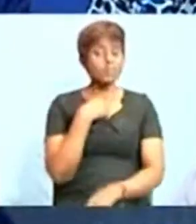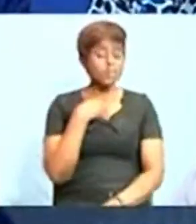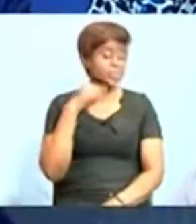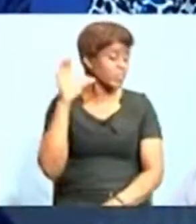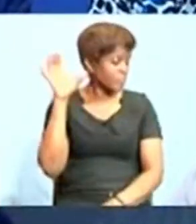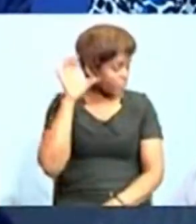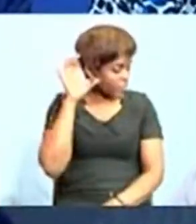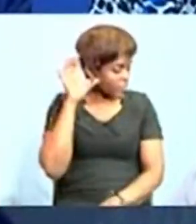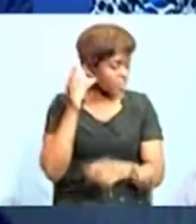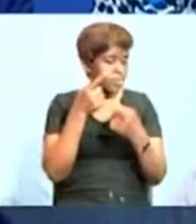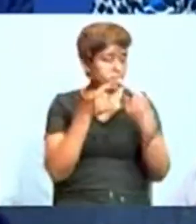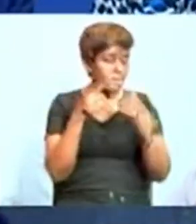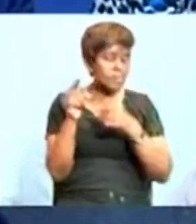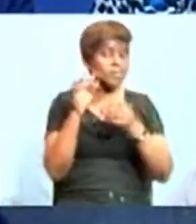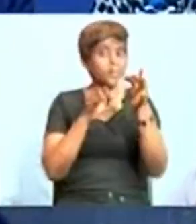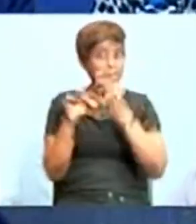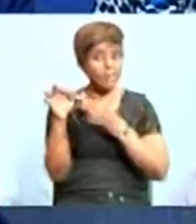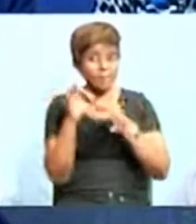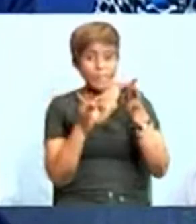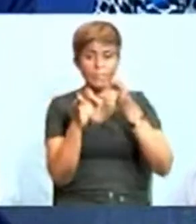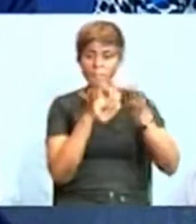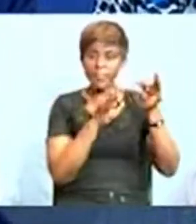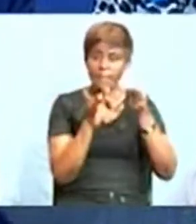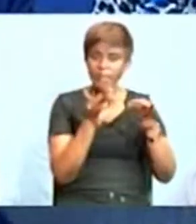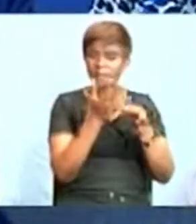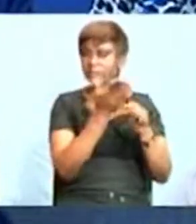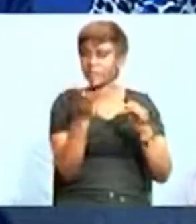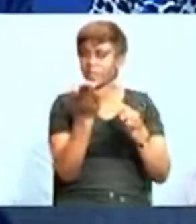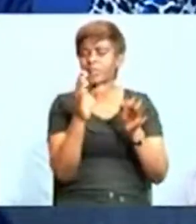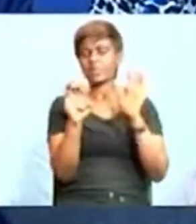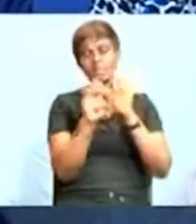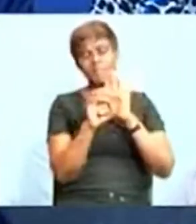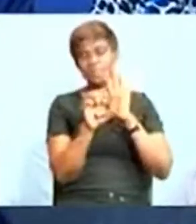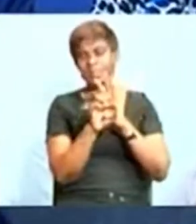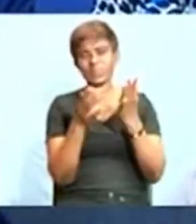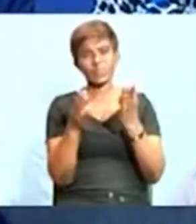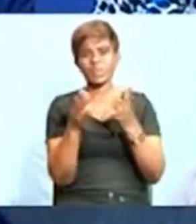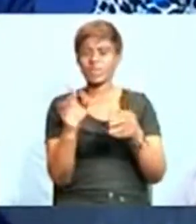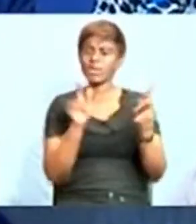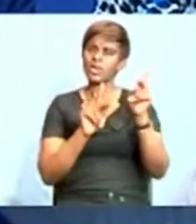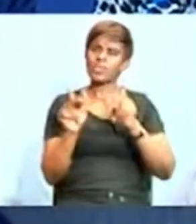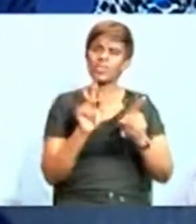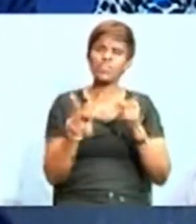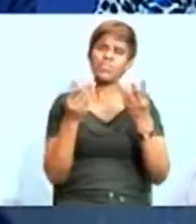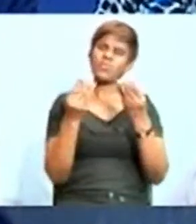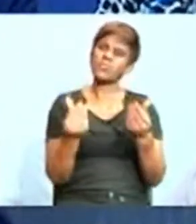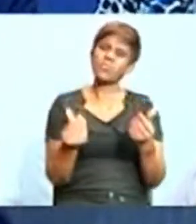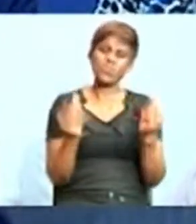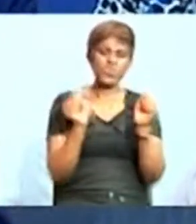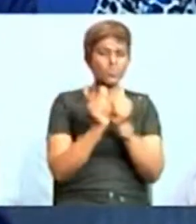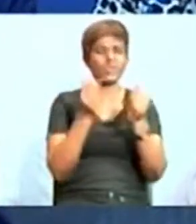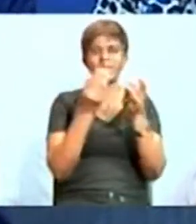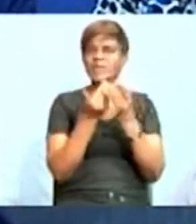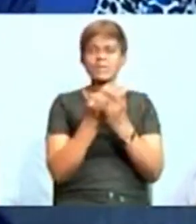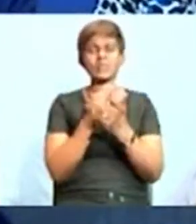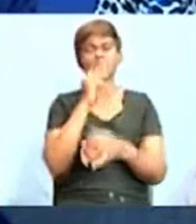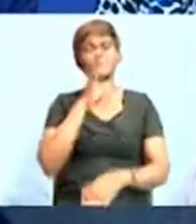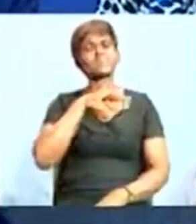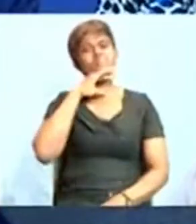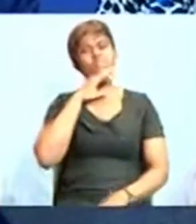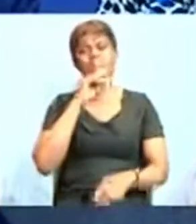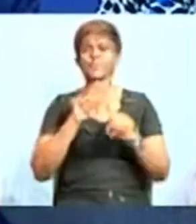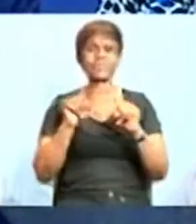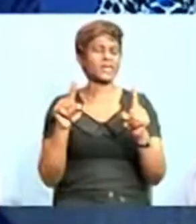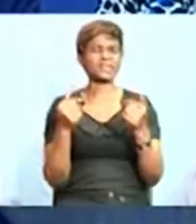various justifications for this state of affairs, such as manpower and financial resources.